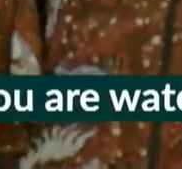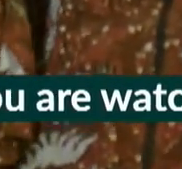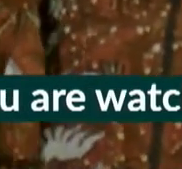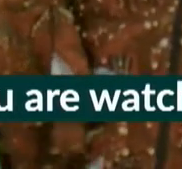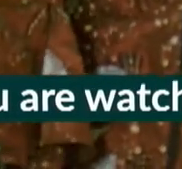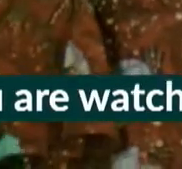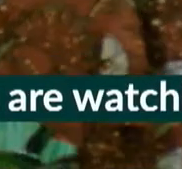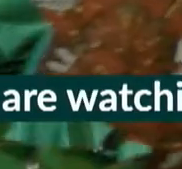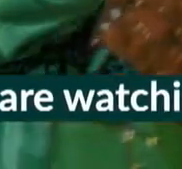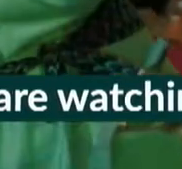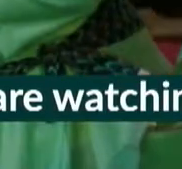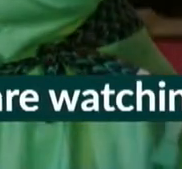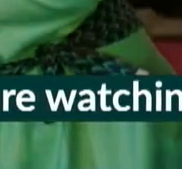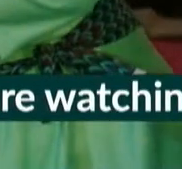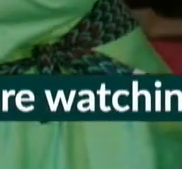the extreme